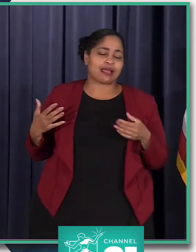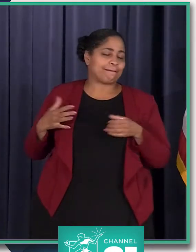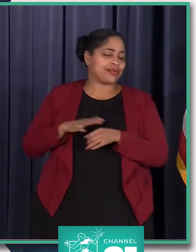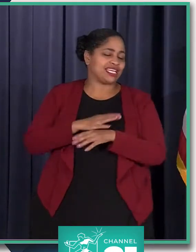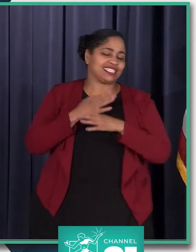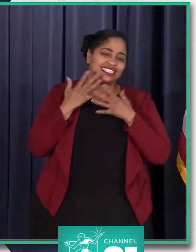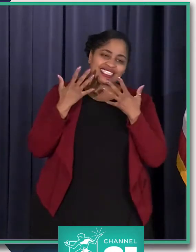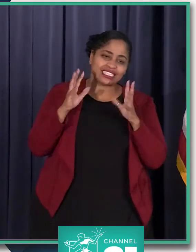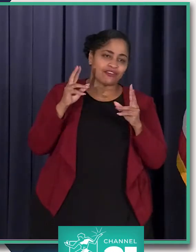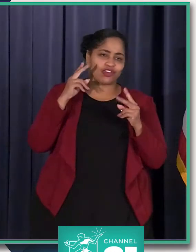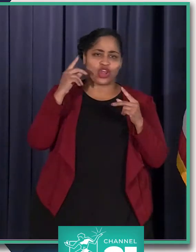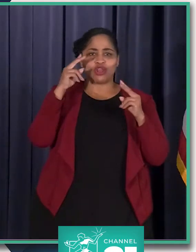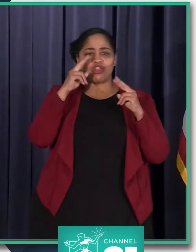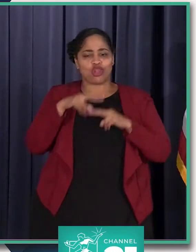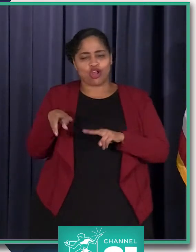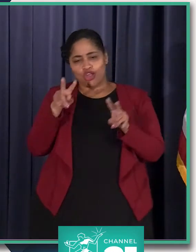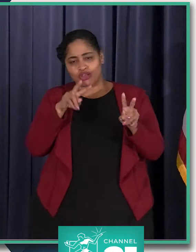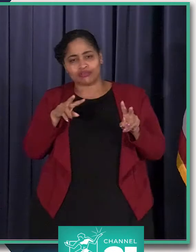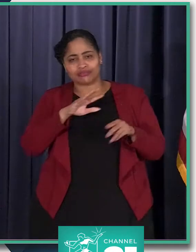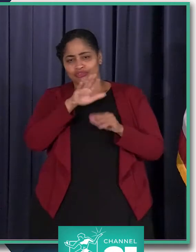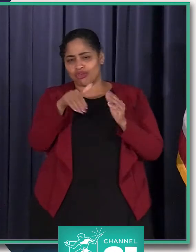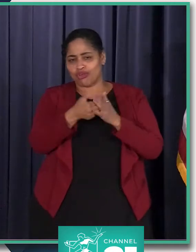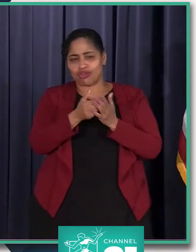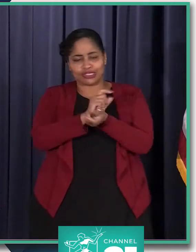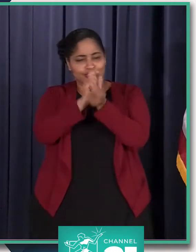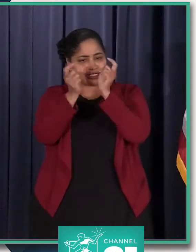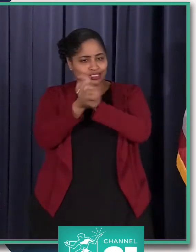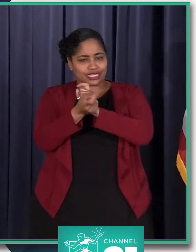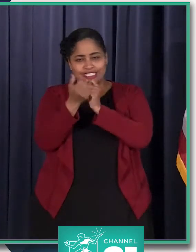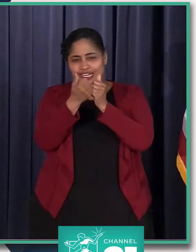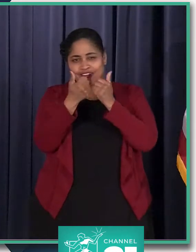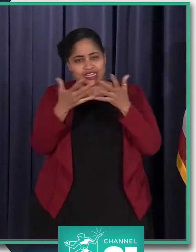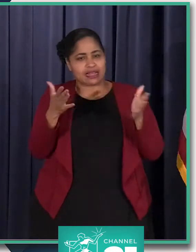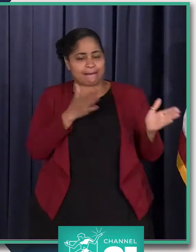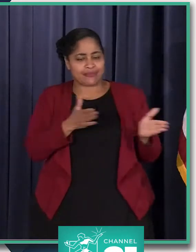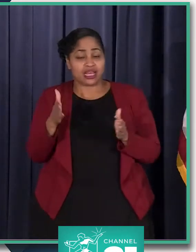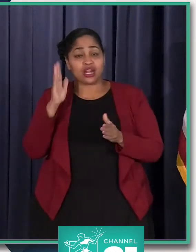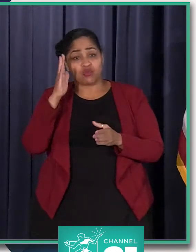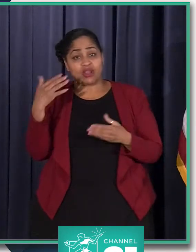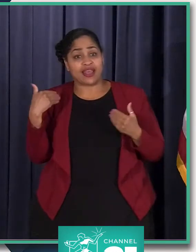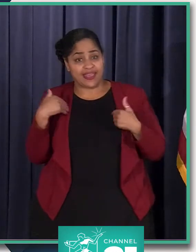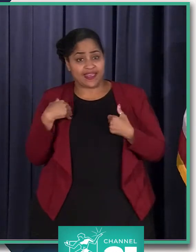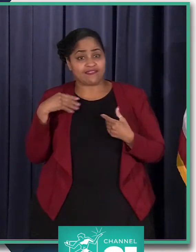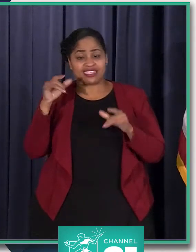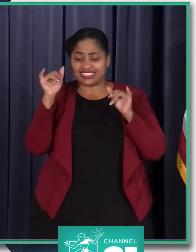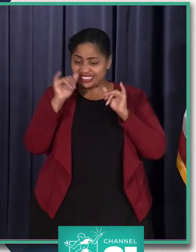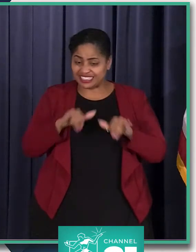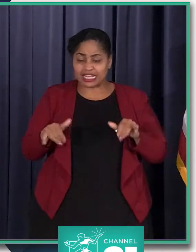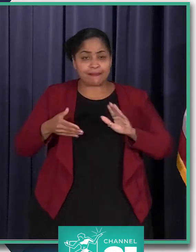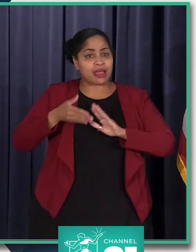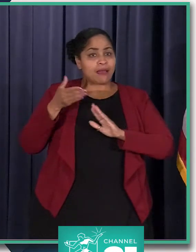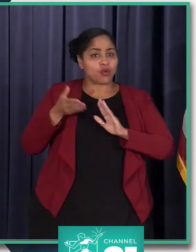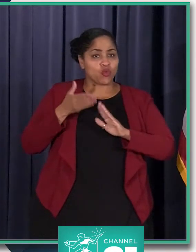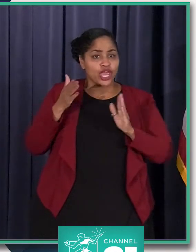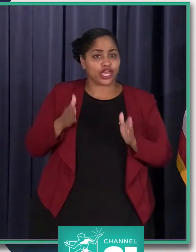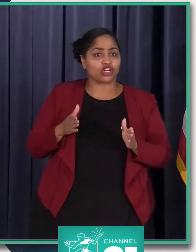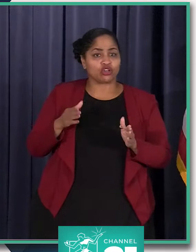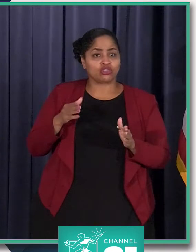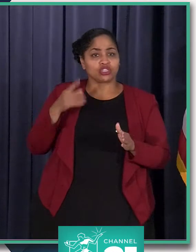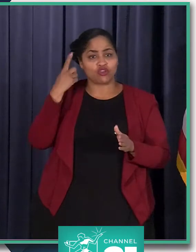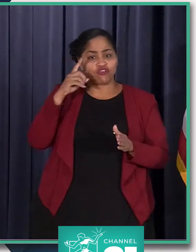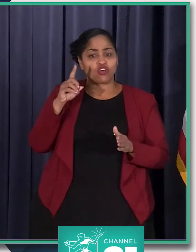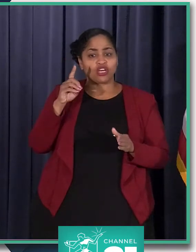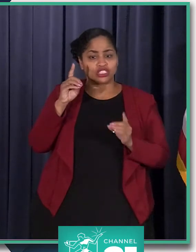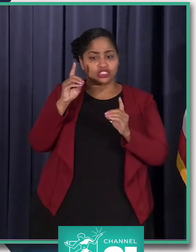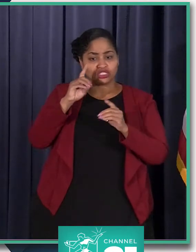different look, a complete overhaul. It will contain the same operators of the city of